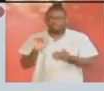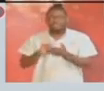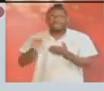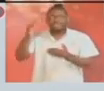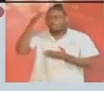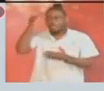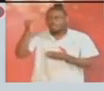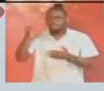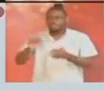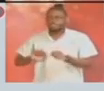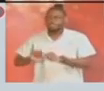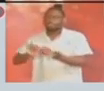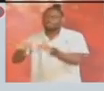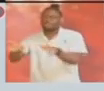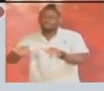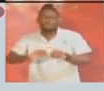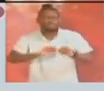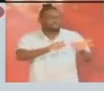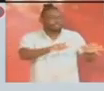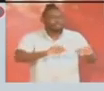person to person.